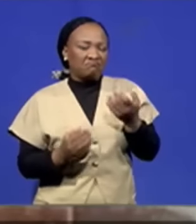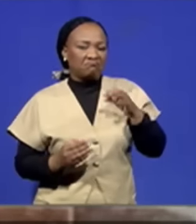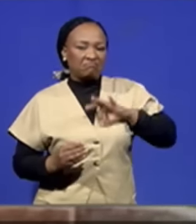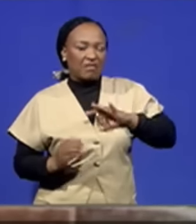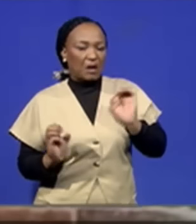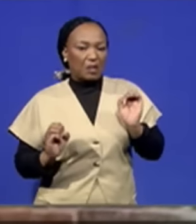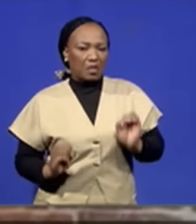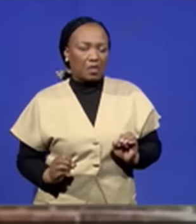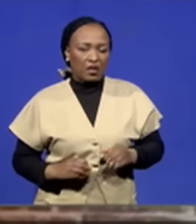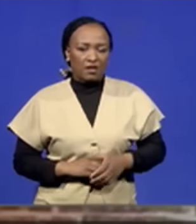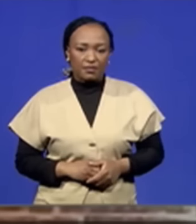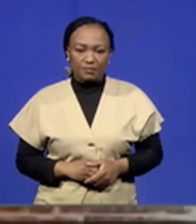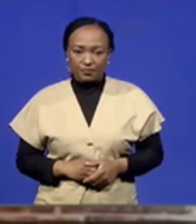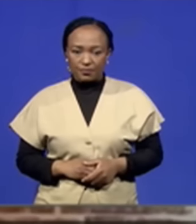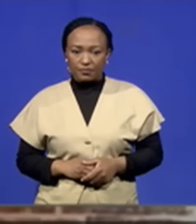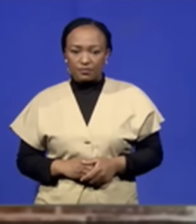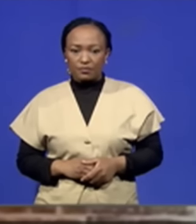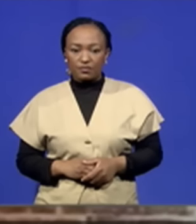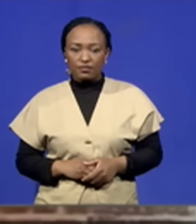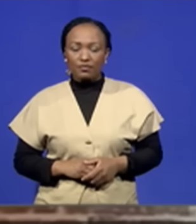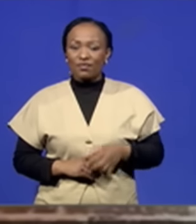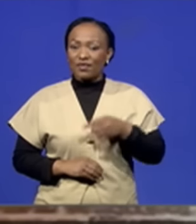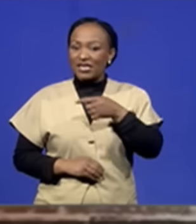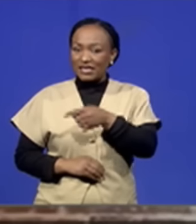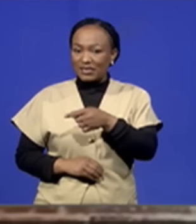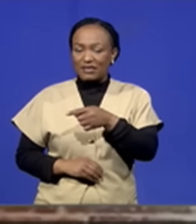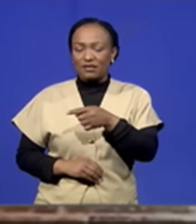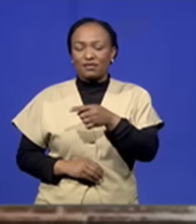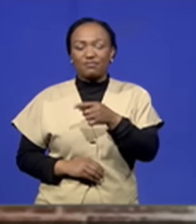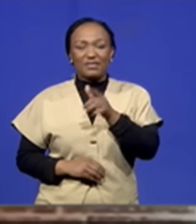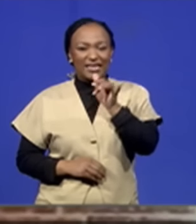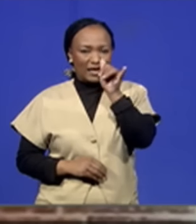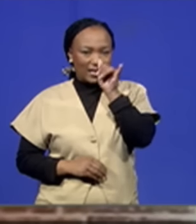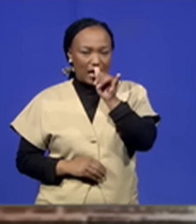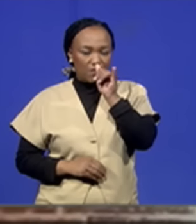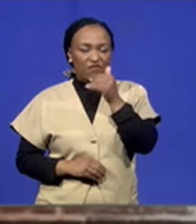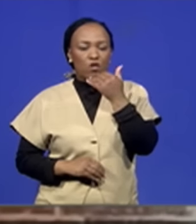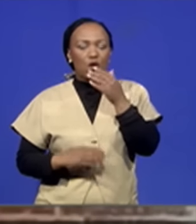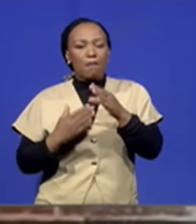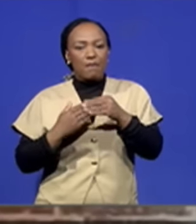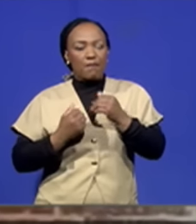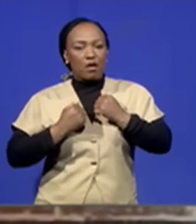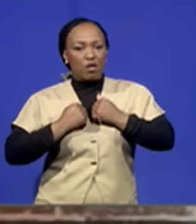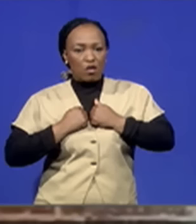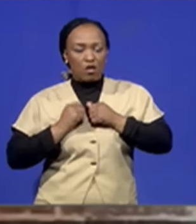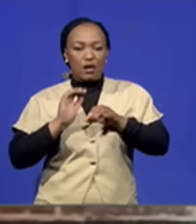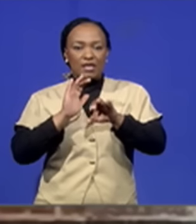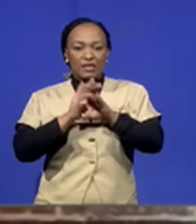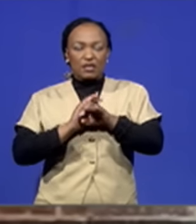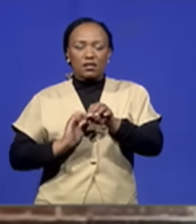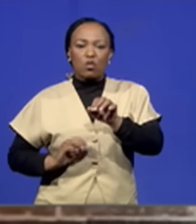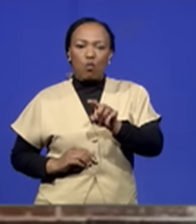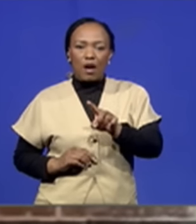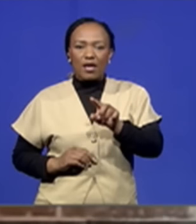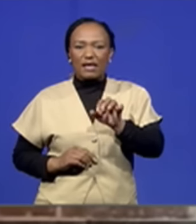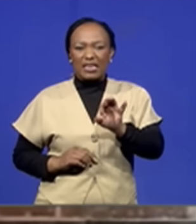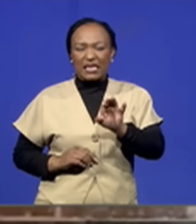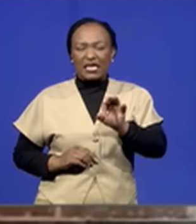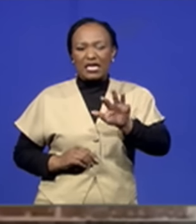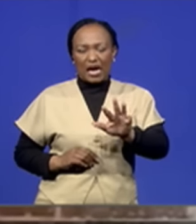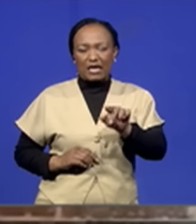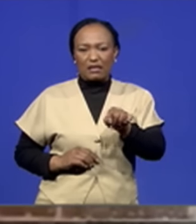complicit in this particular crime perpetrated against our members, in that its intervention in terms of Section 139 has yielded